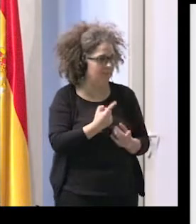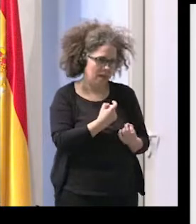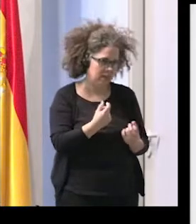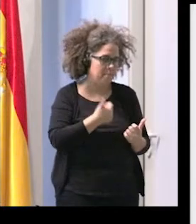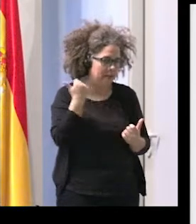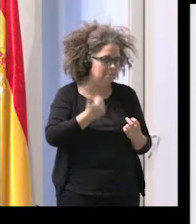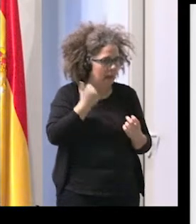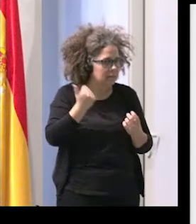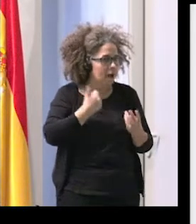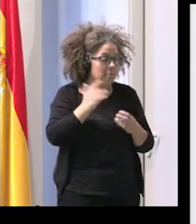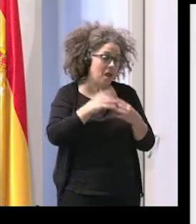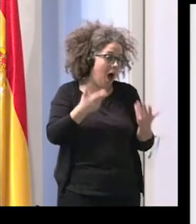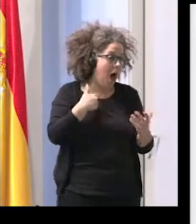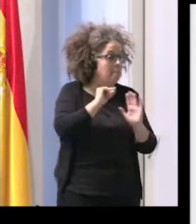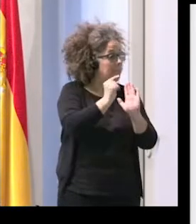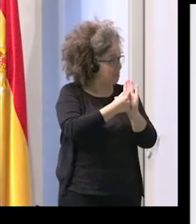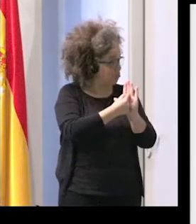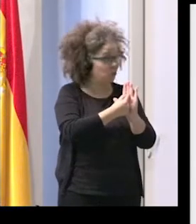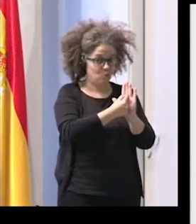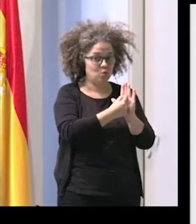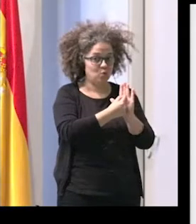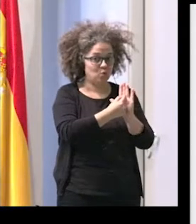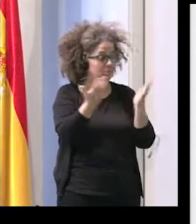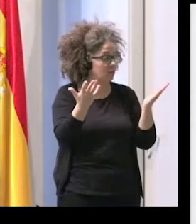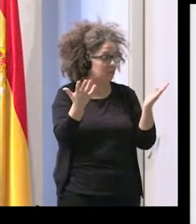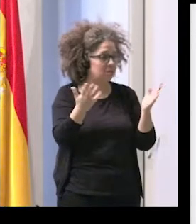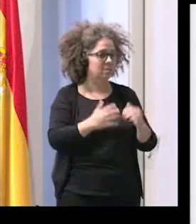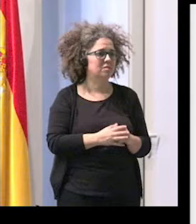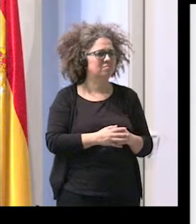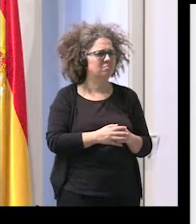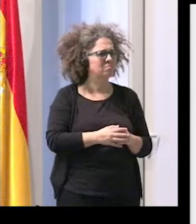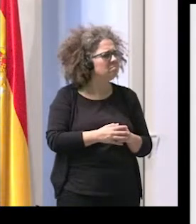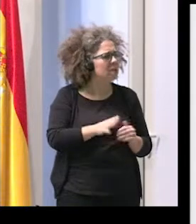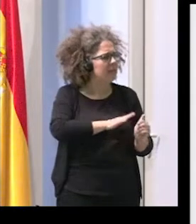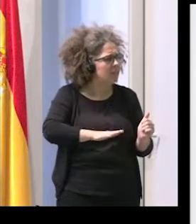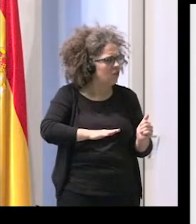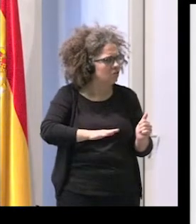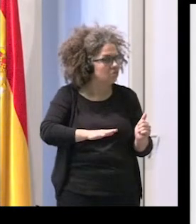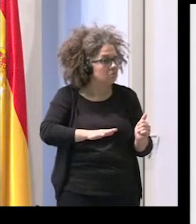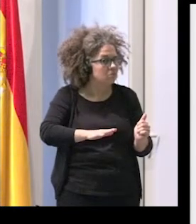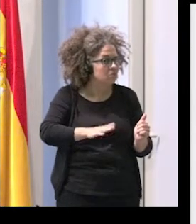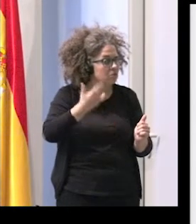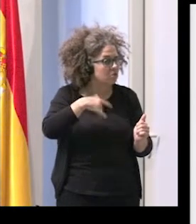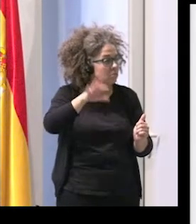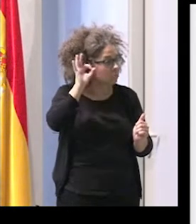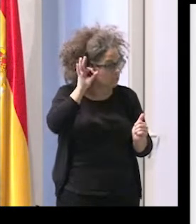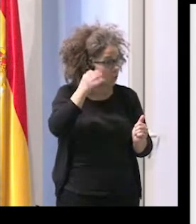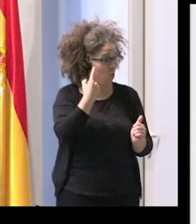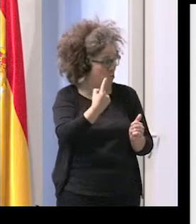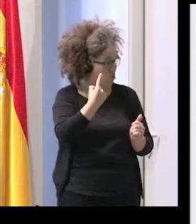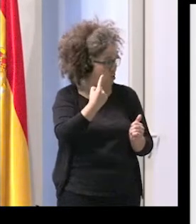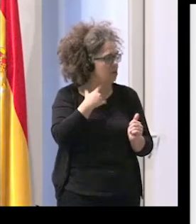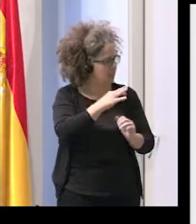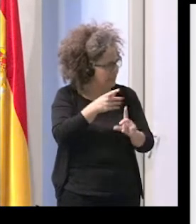point. Why is it challenging for children to listen through one cochlear implant? And I think some